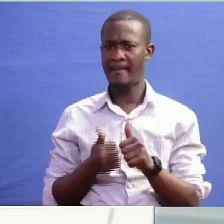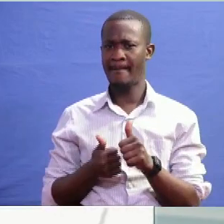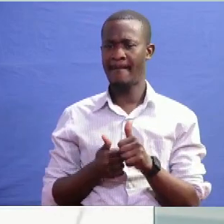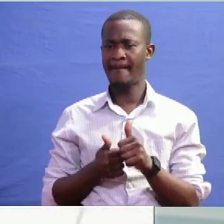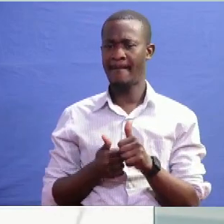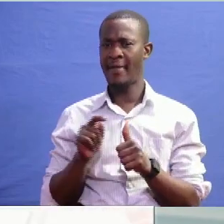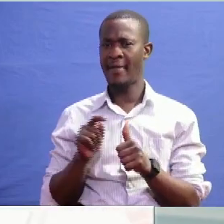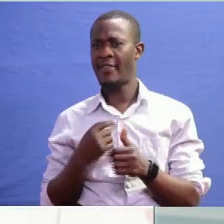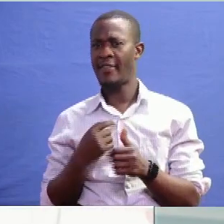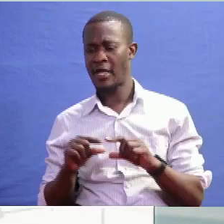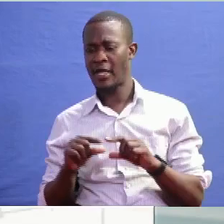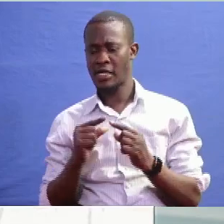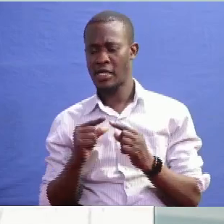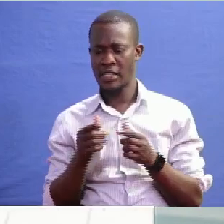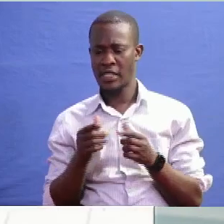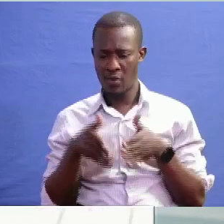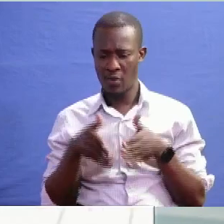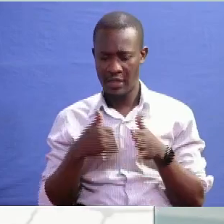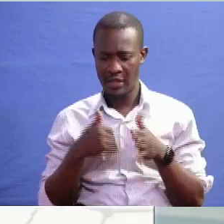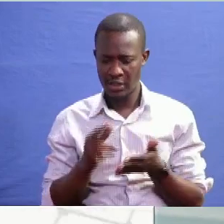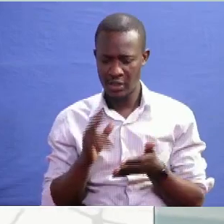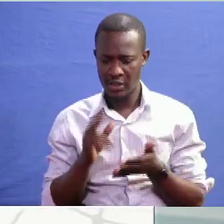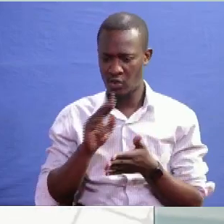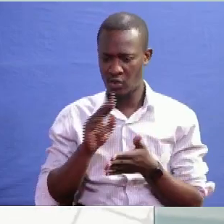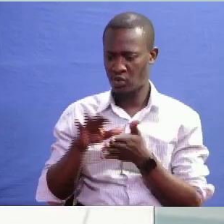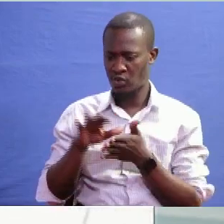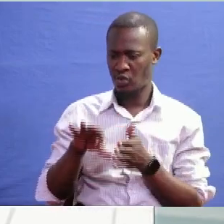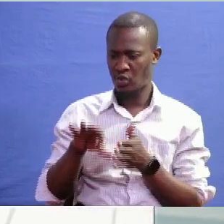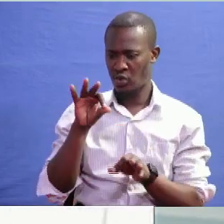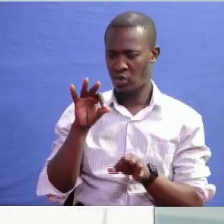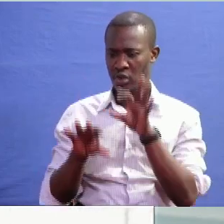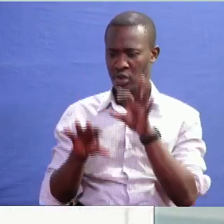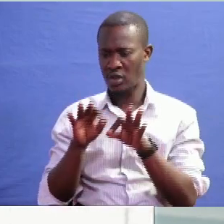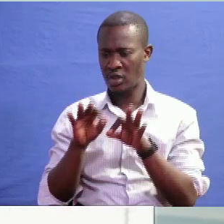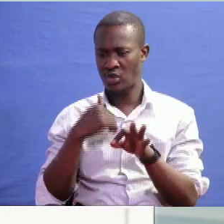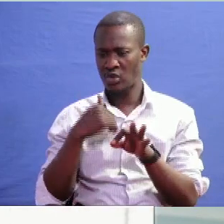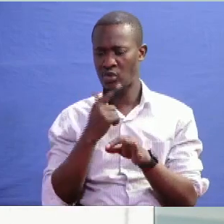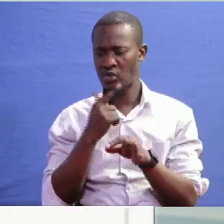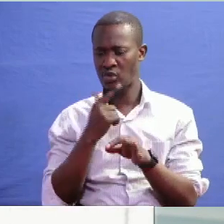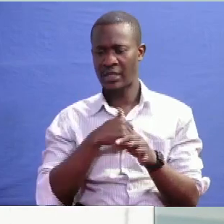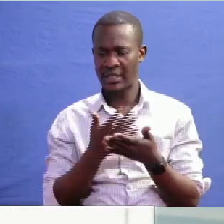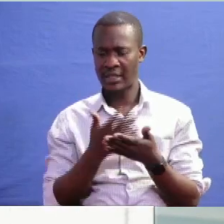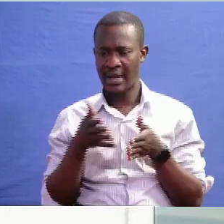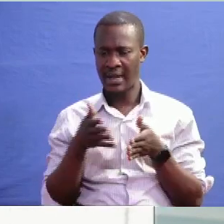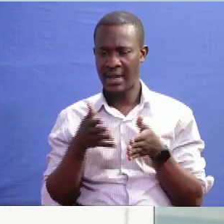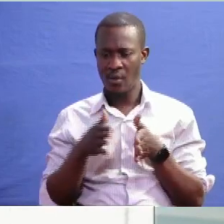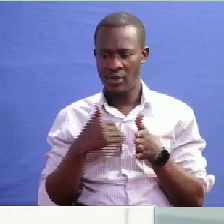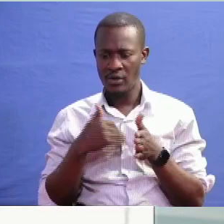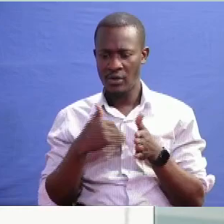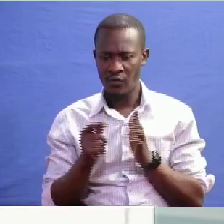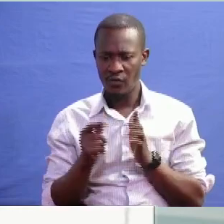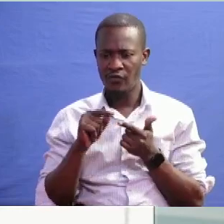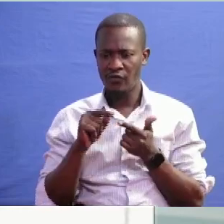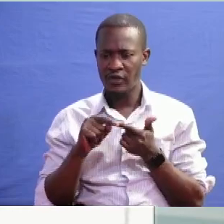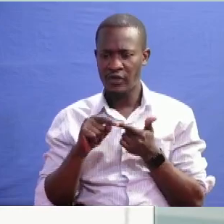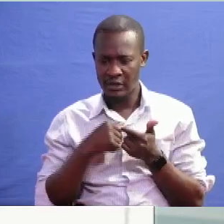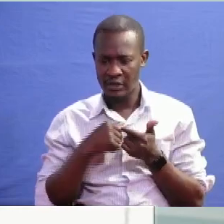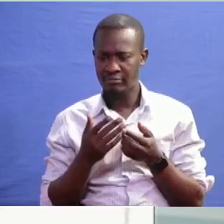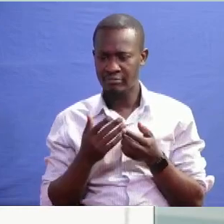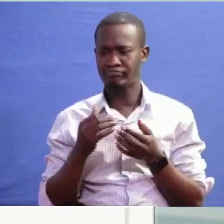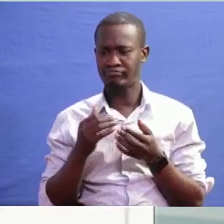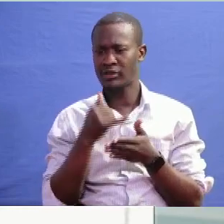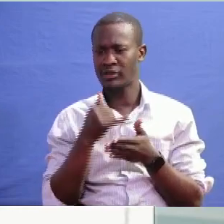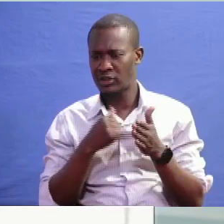the criteria that is being used to select this. And when you mention about means of testing instrument, and this is, it's